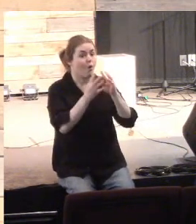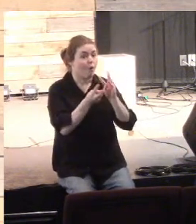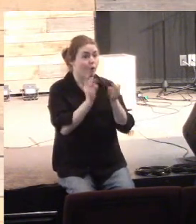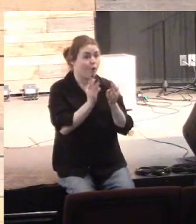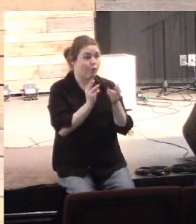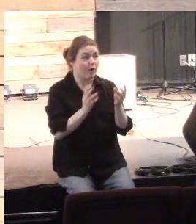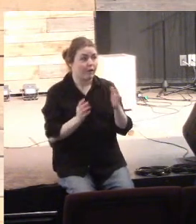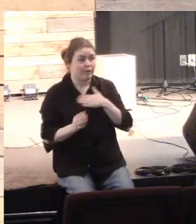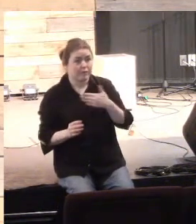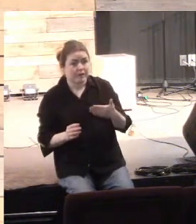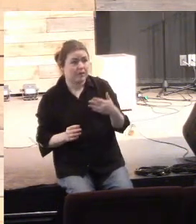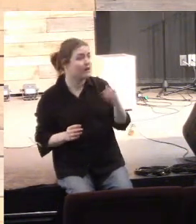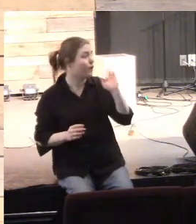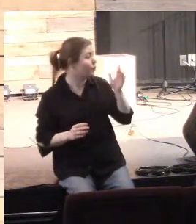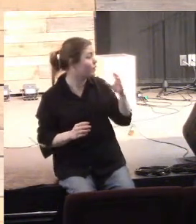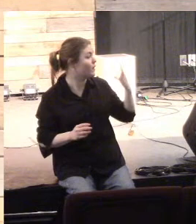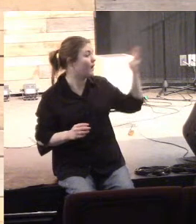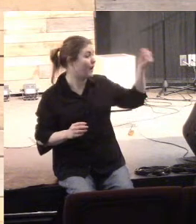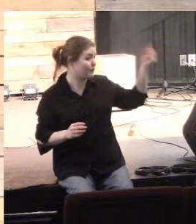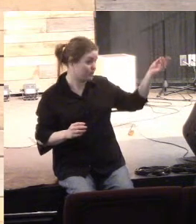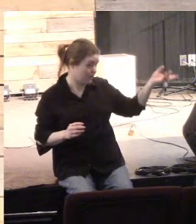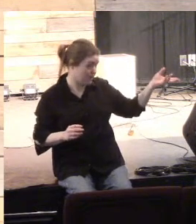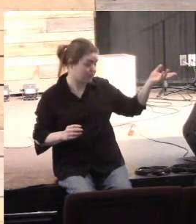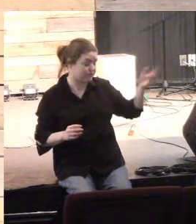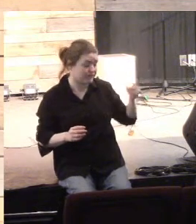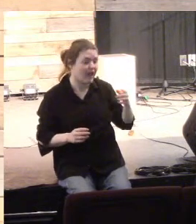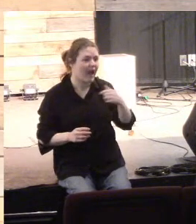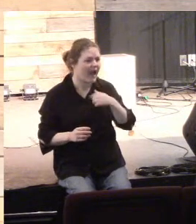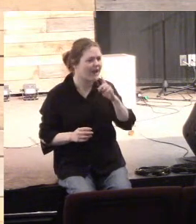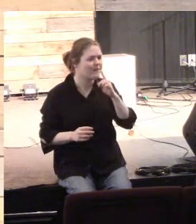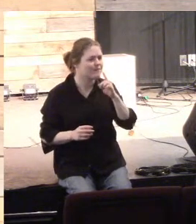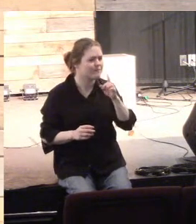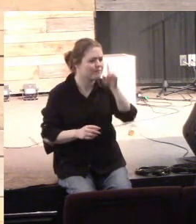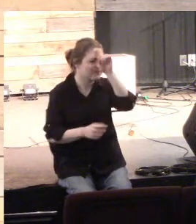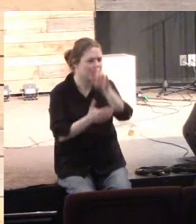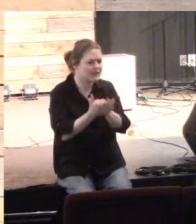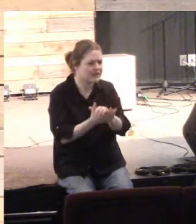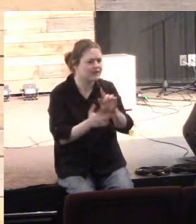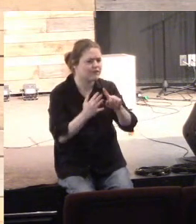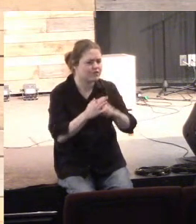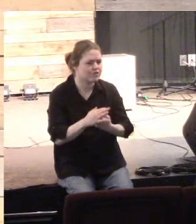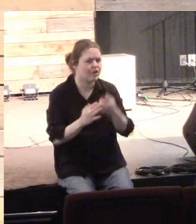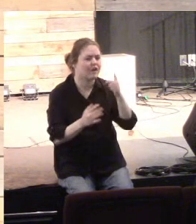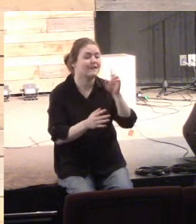the trees. I believe that starts at 10 a.m.